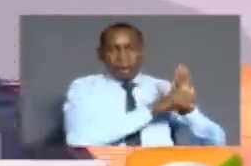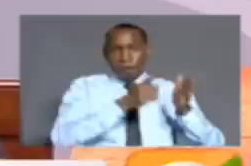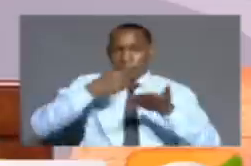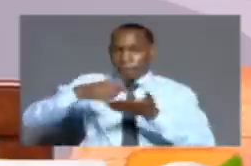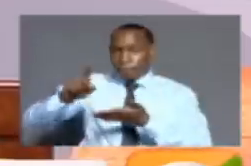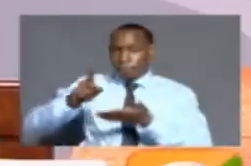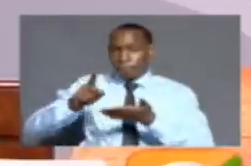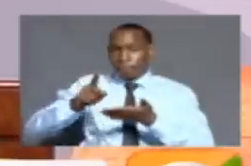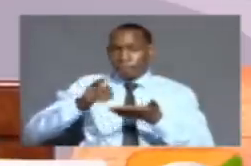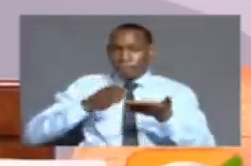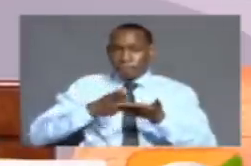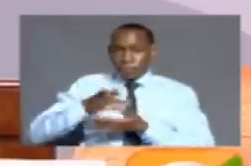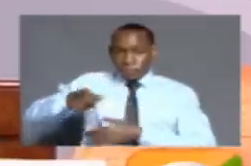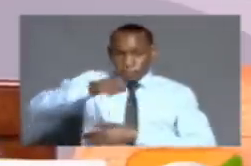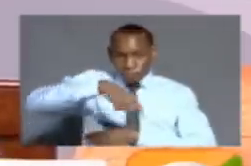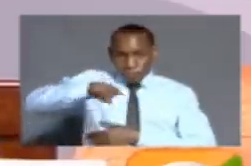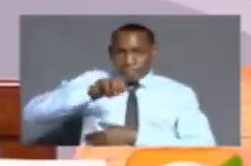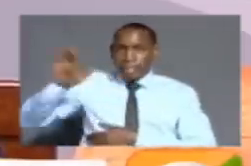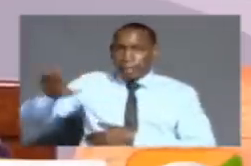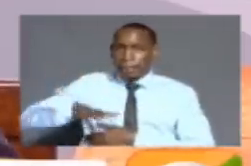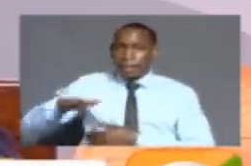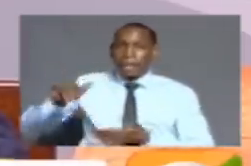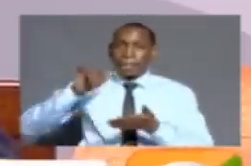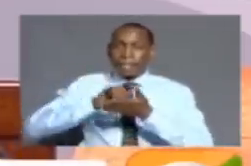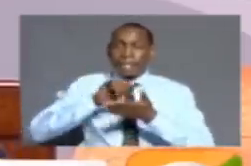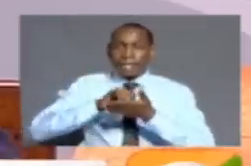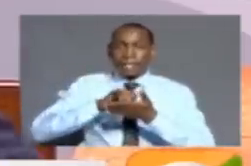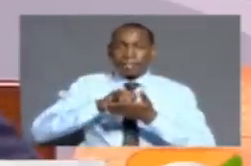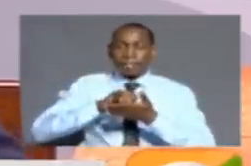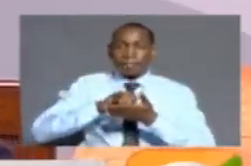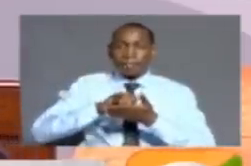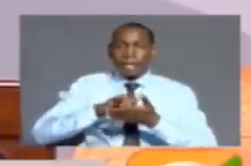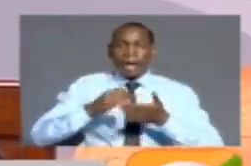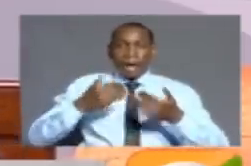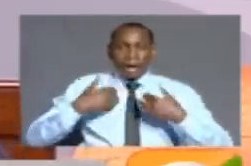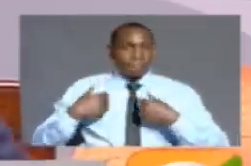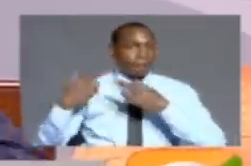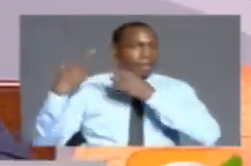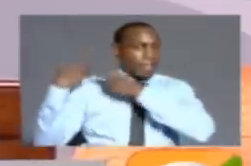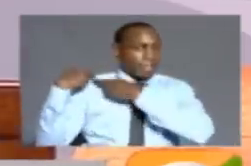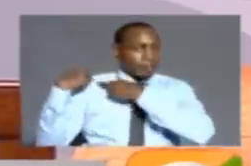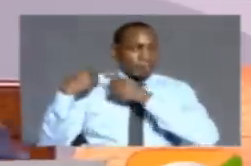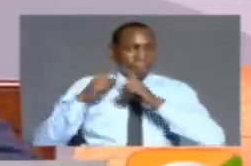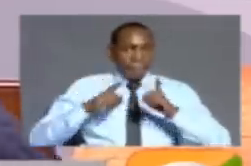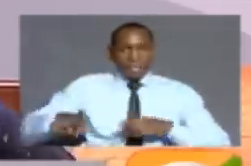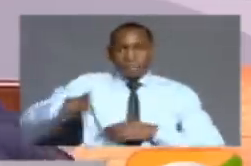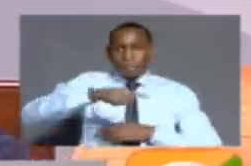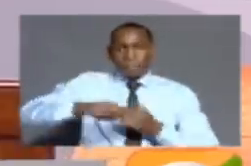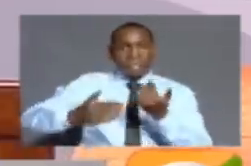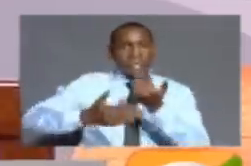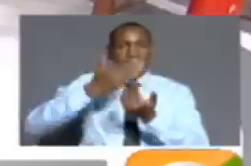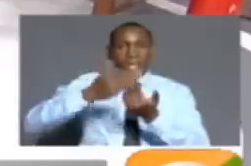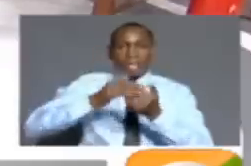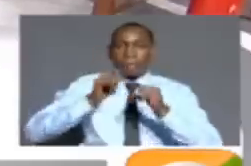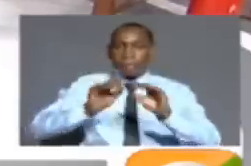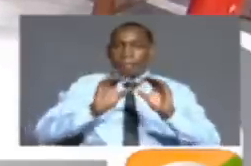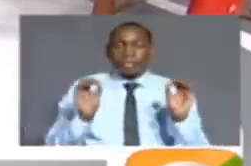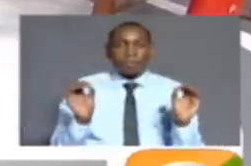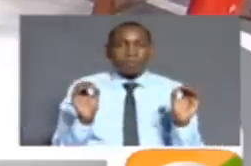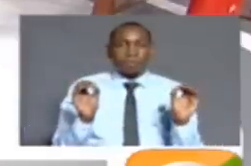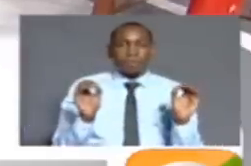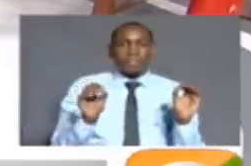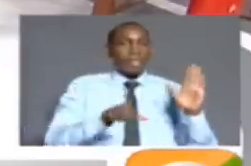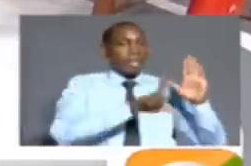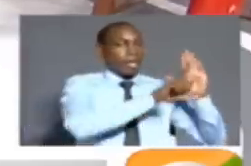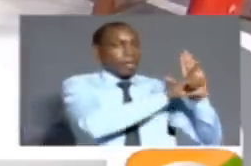by us, Parliament, to ensure that a fiduciary responsibility, but we do not care about implementation. But I don't even think it's about